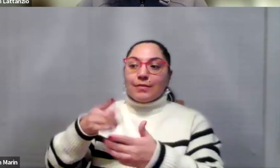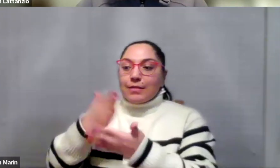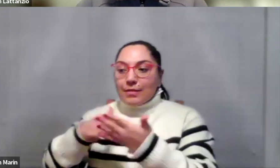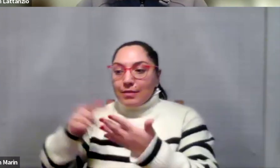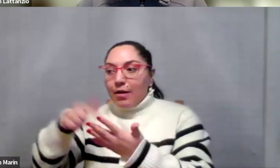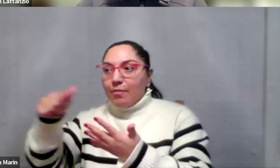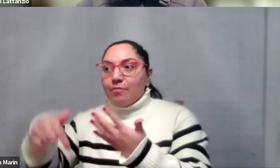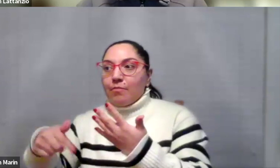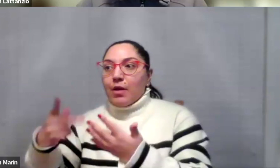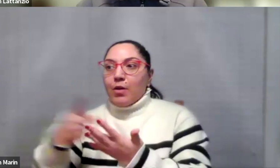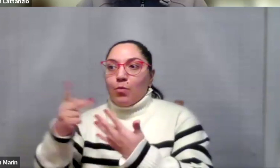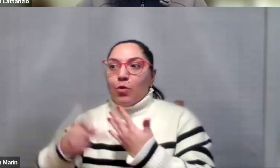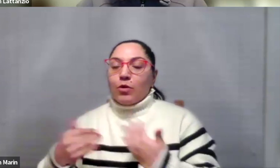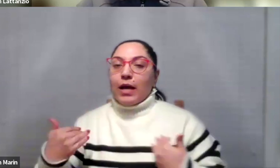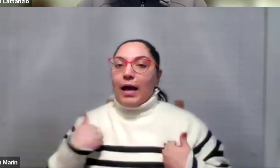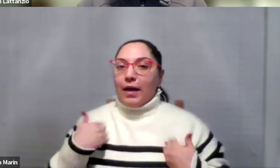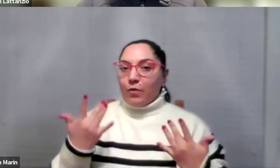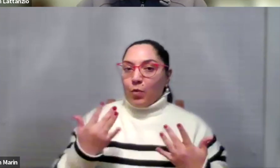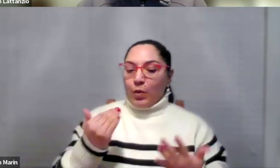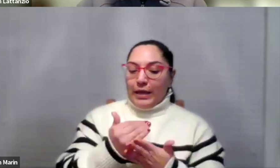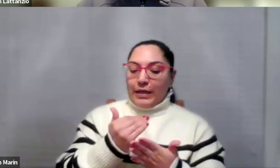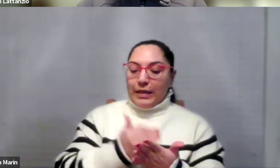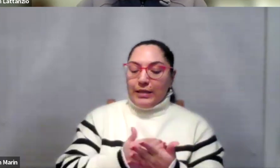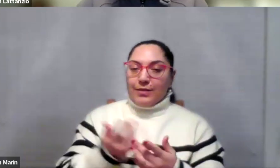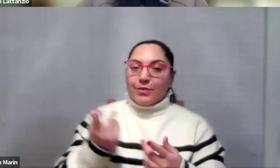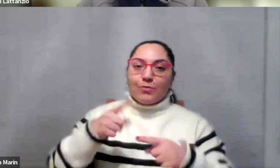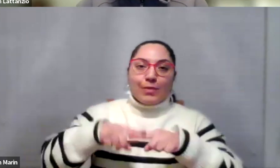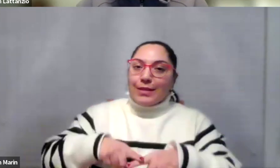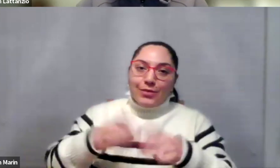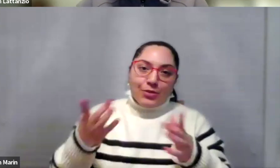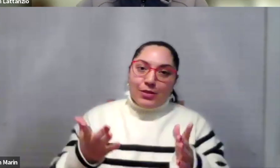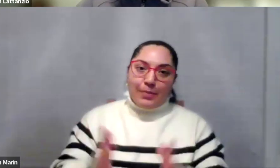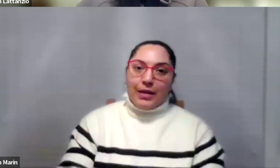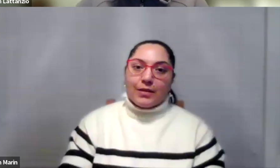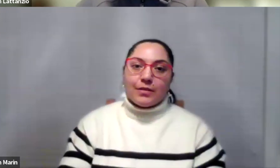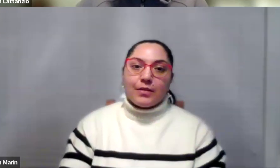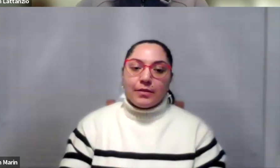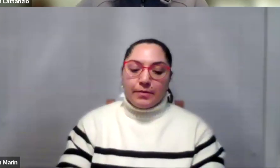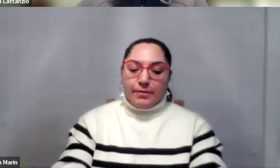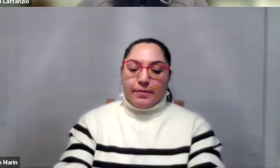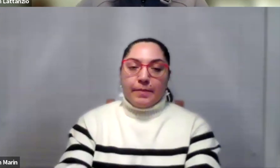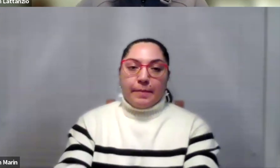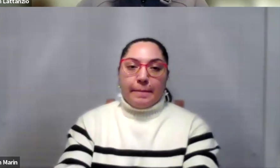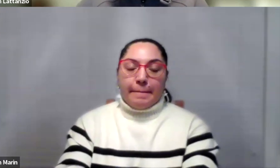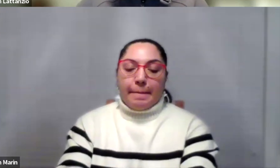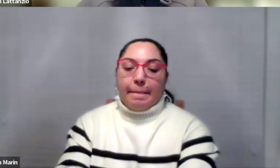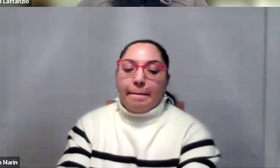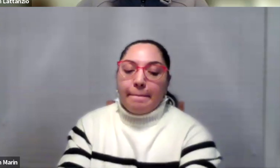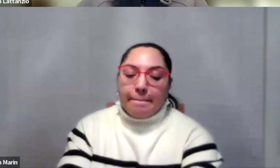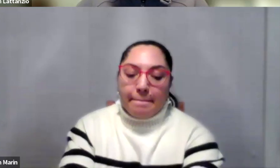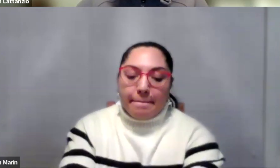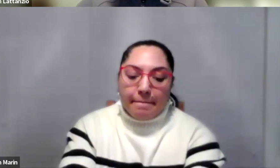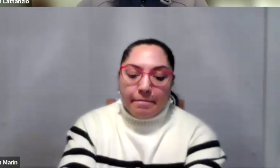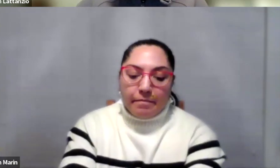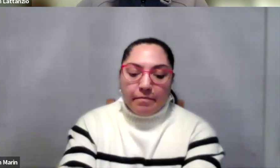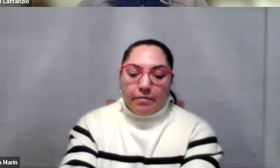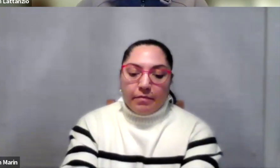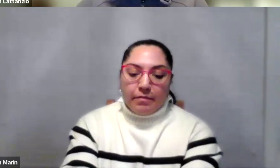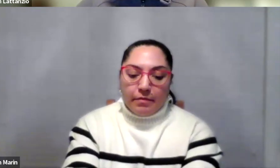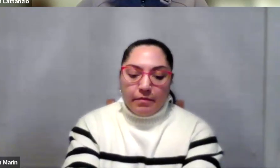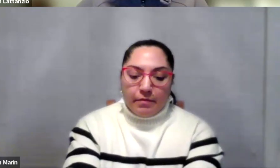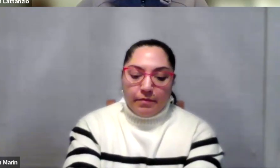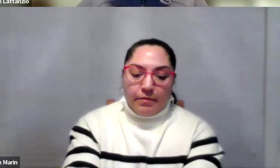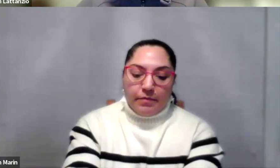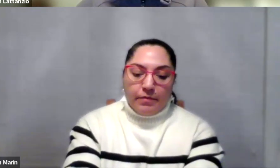is an issue with some of the residential facilities and locations. And I just saw the next question in the chat about DDA